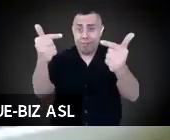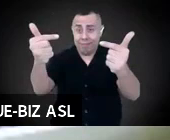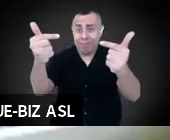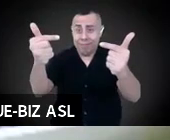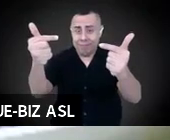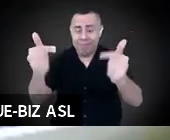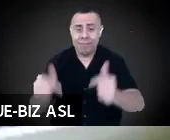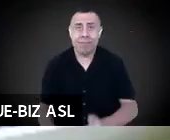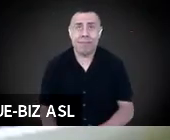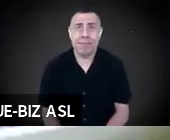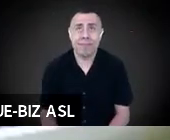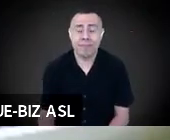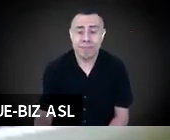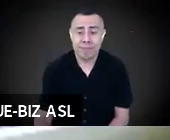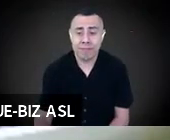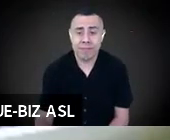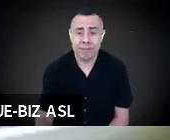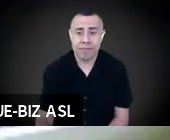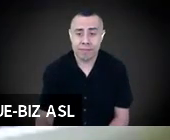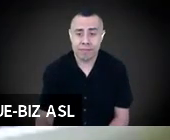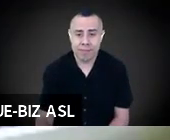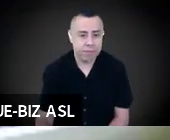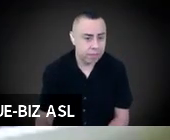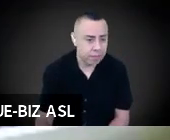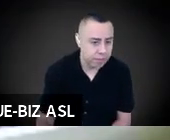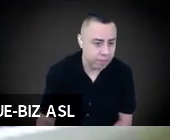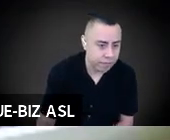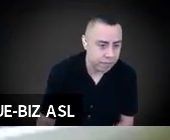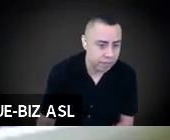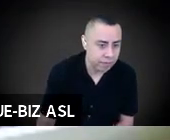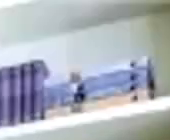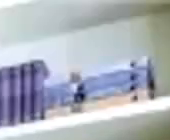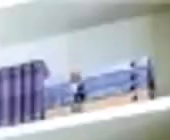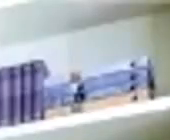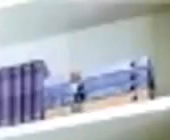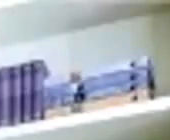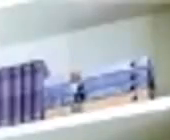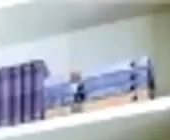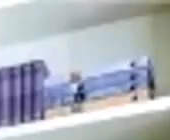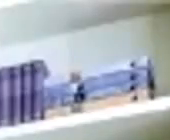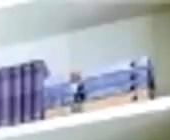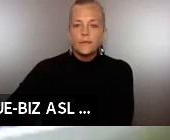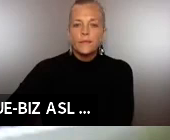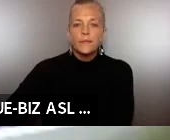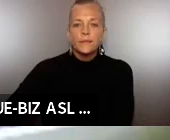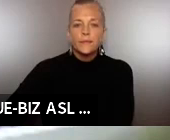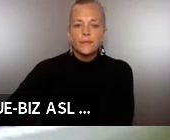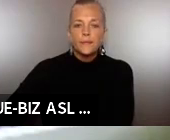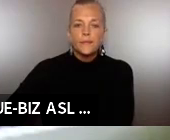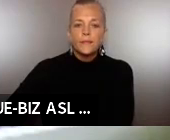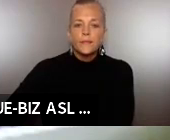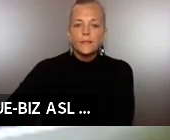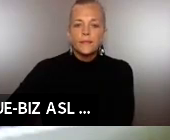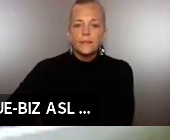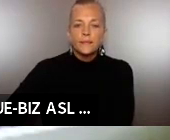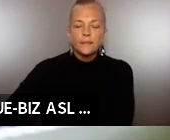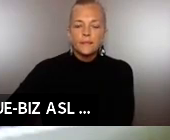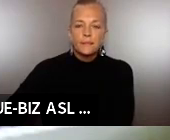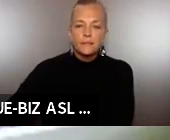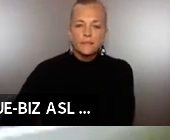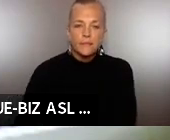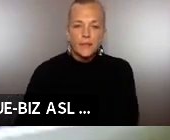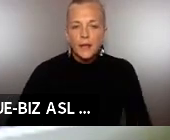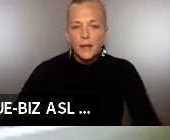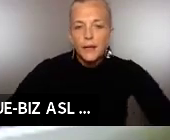coming out of it, it's like, I've had all of these experiences. I've had so much taken away from